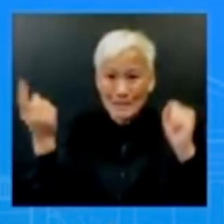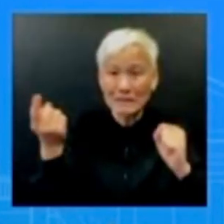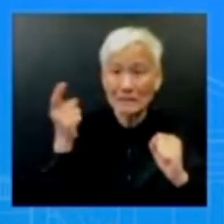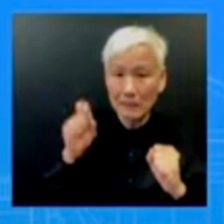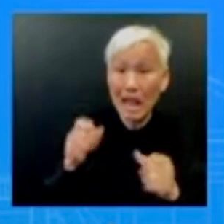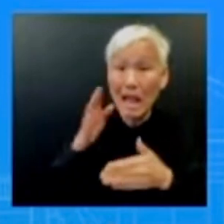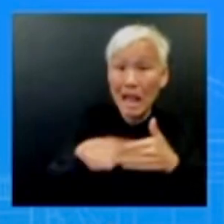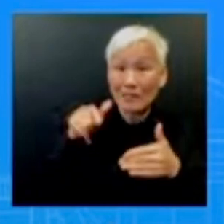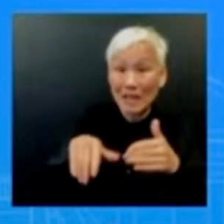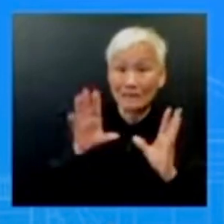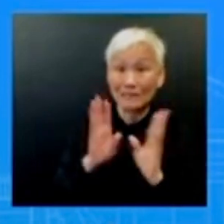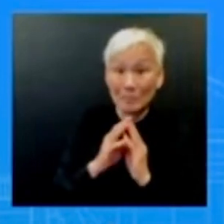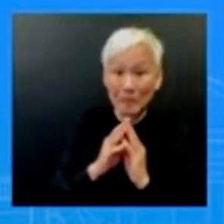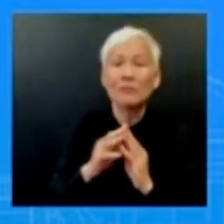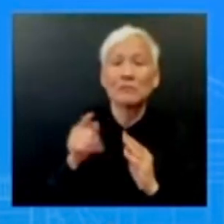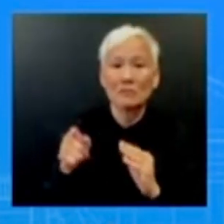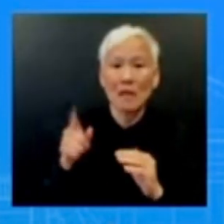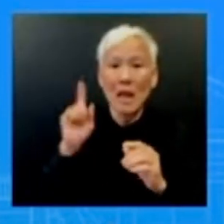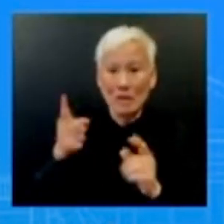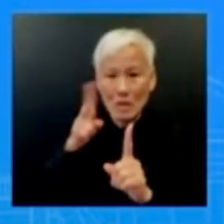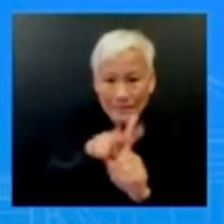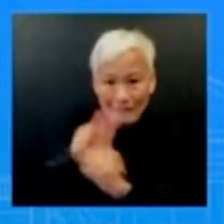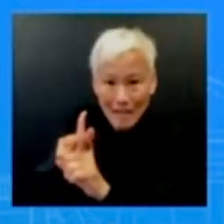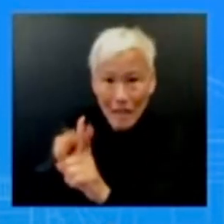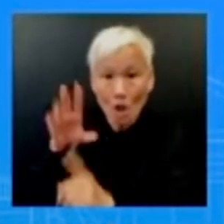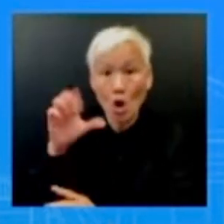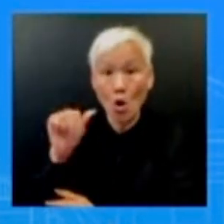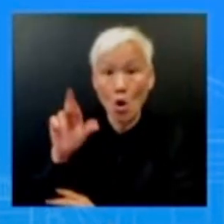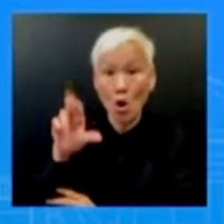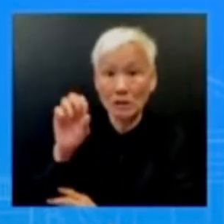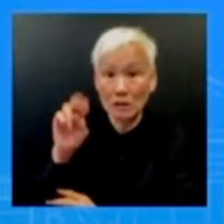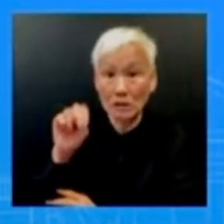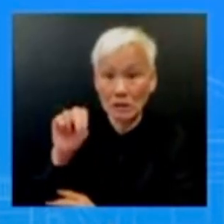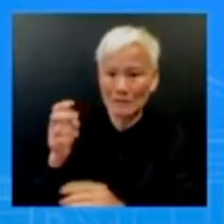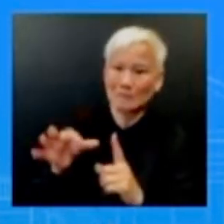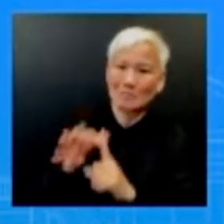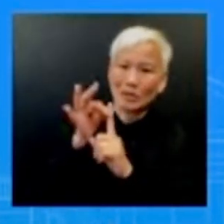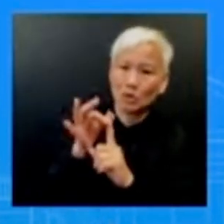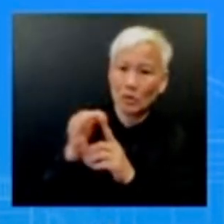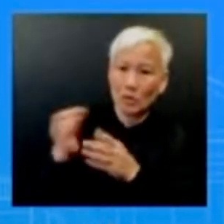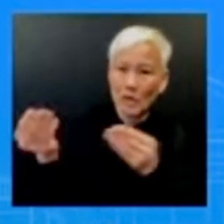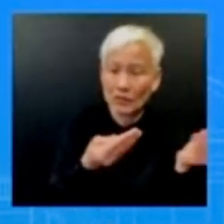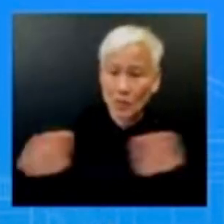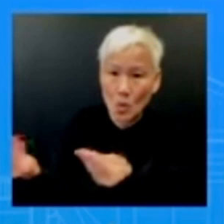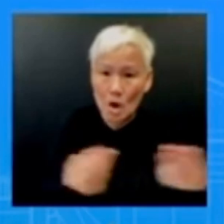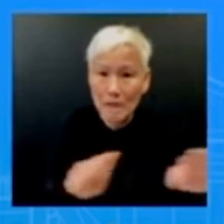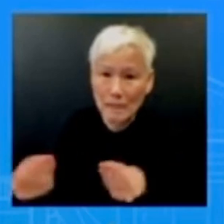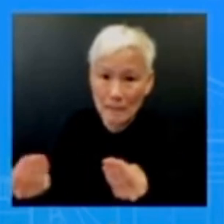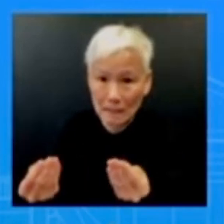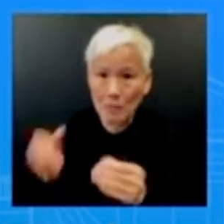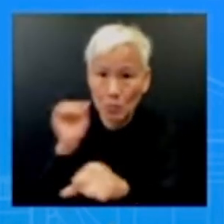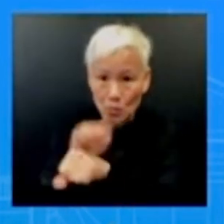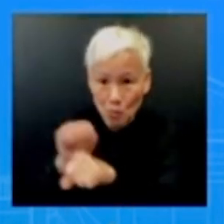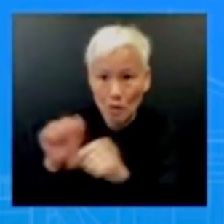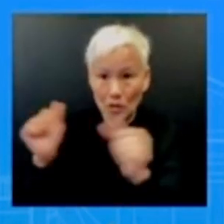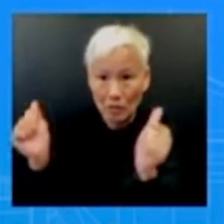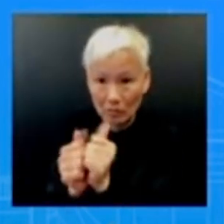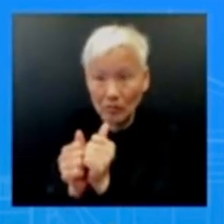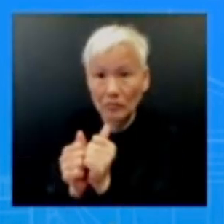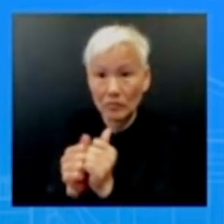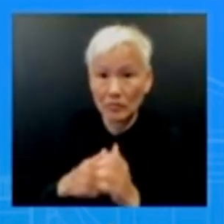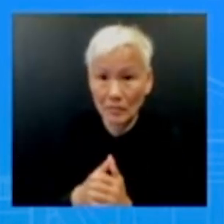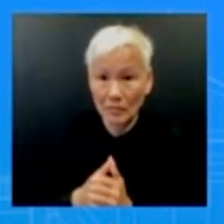for implementation. And you're seeing us now move out on that. You mentioned the vice president's trip. First Lady was just there. I mean, we